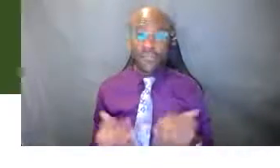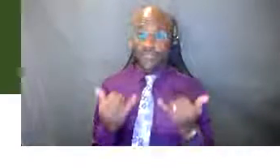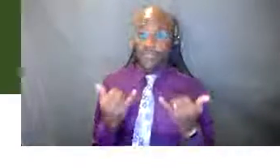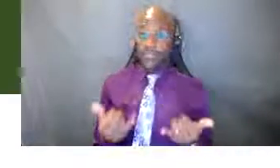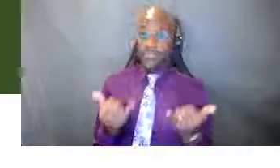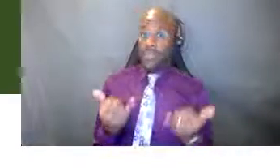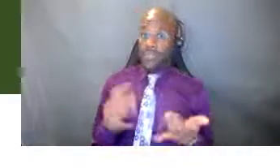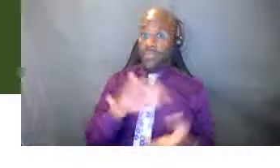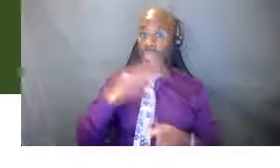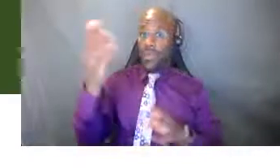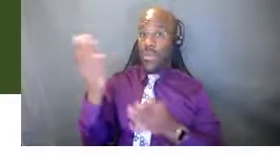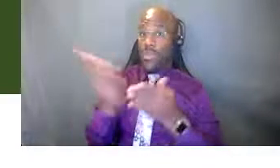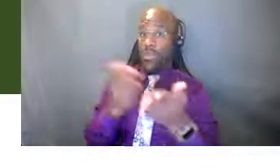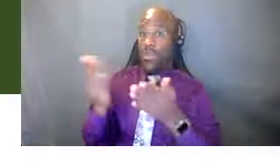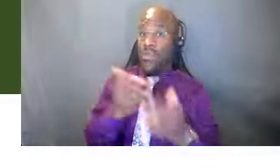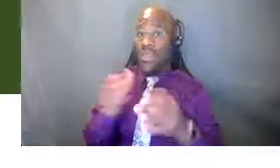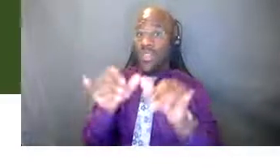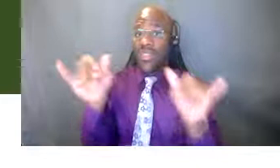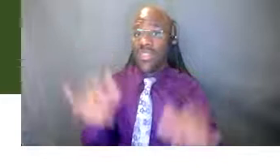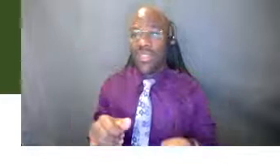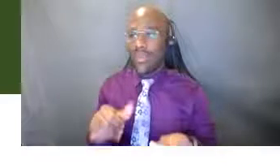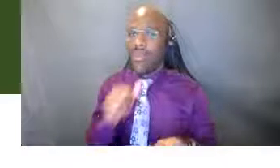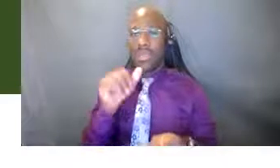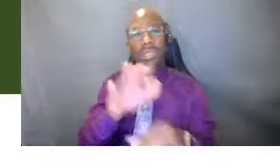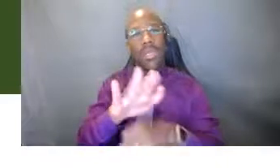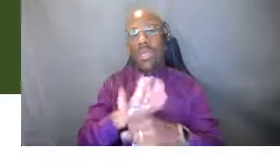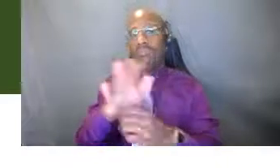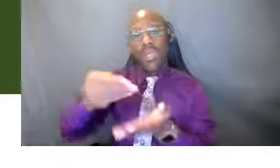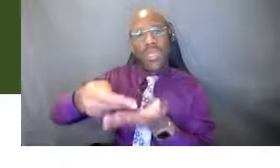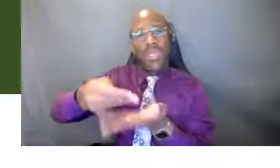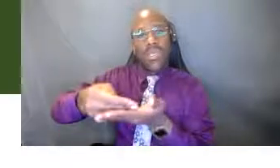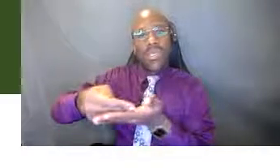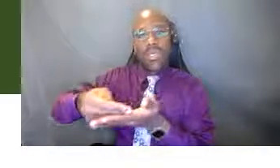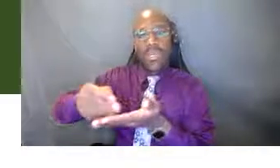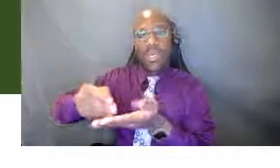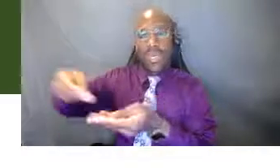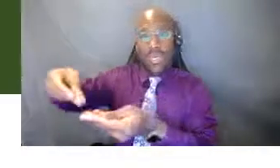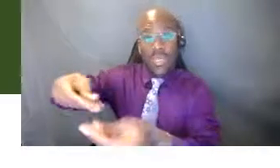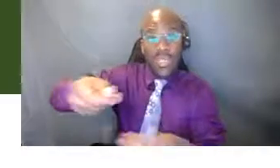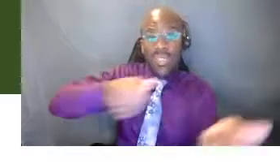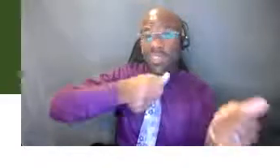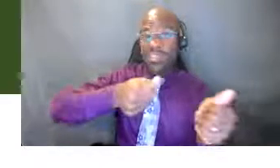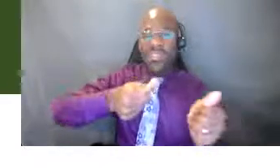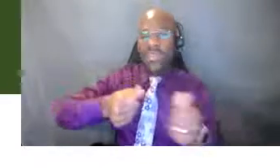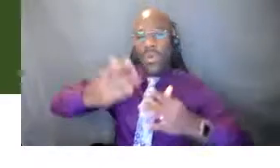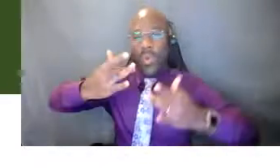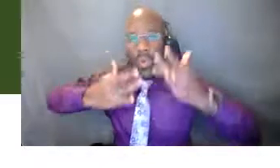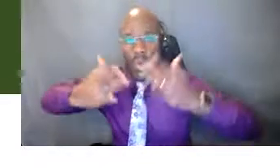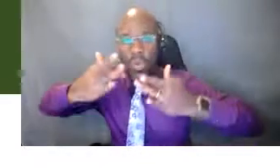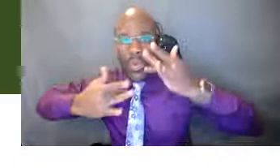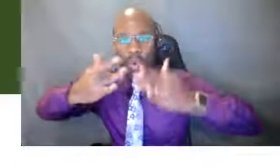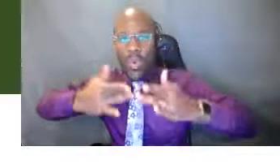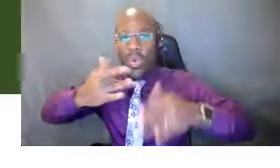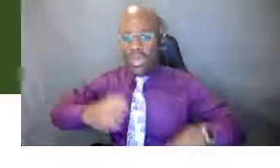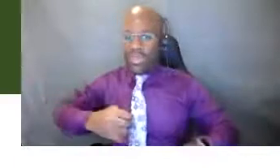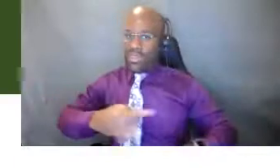is underfunded and under-equipped to handle the number of mental health crises